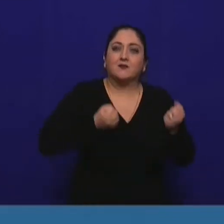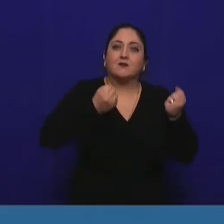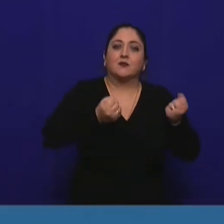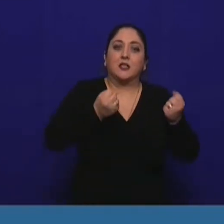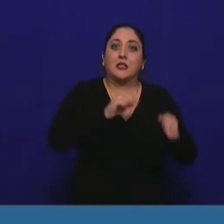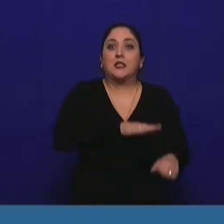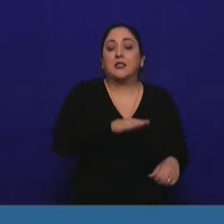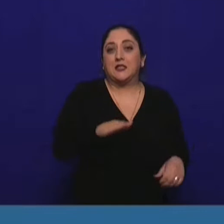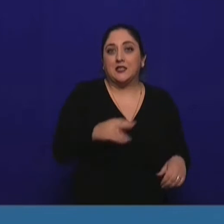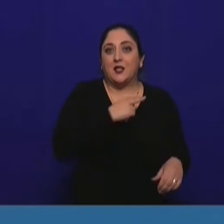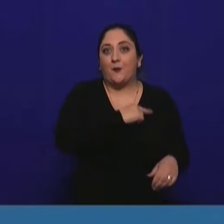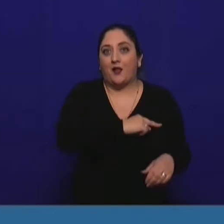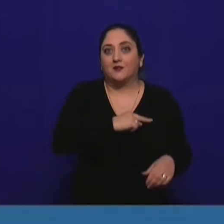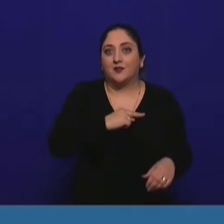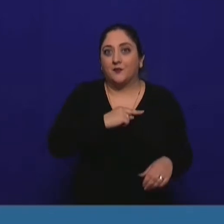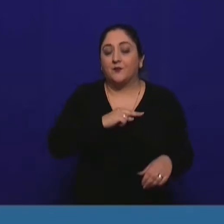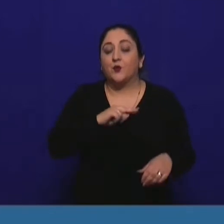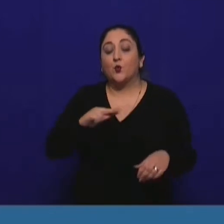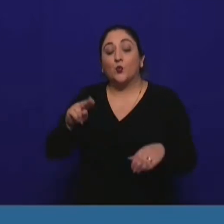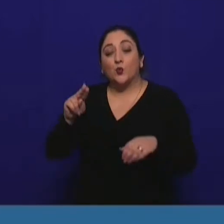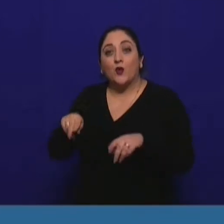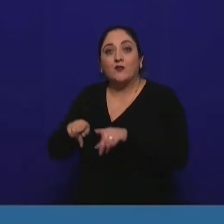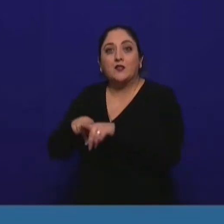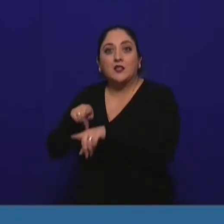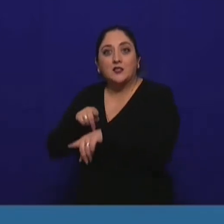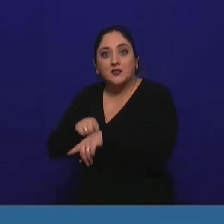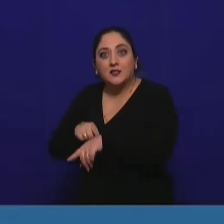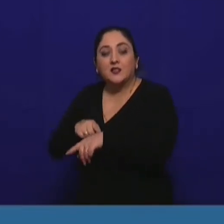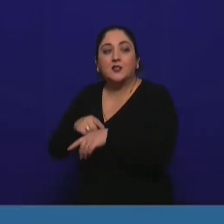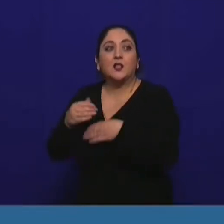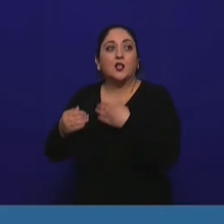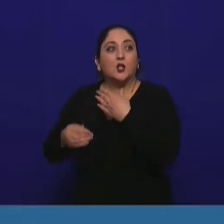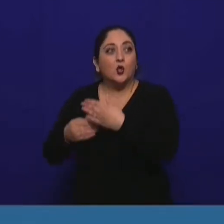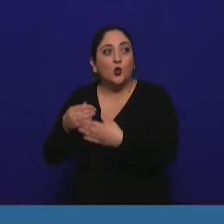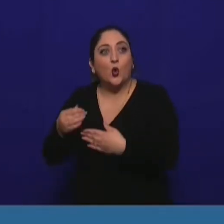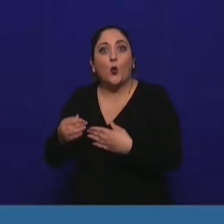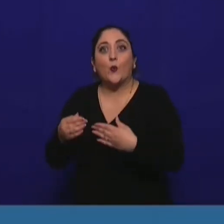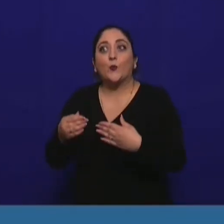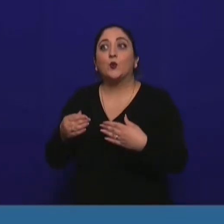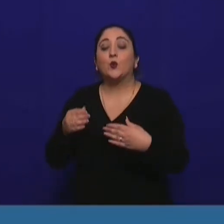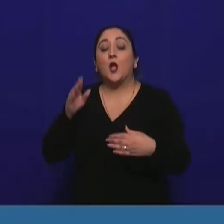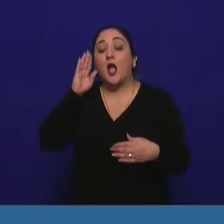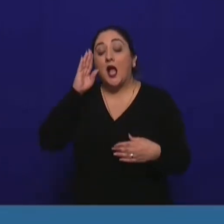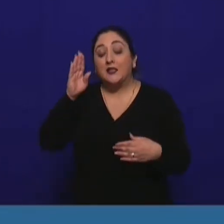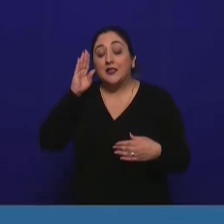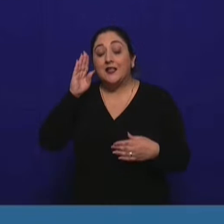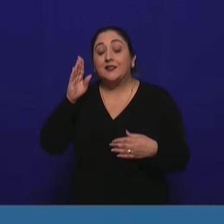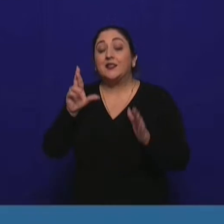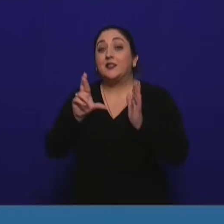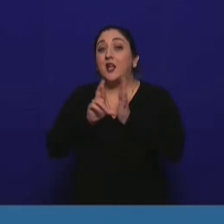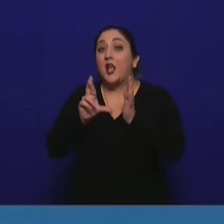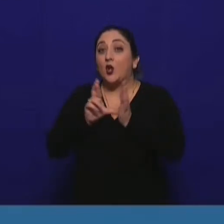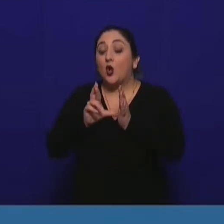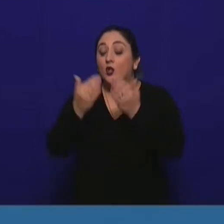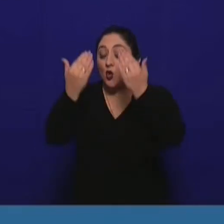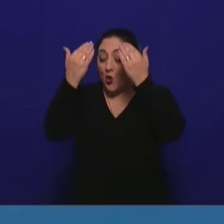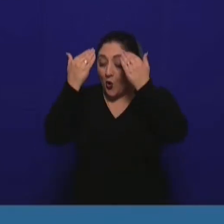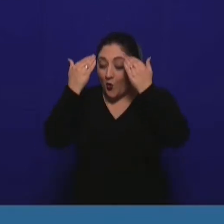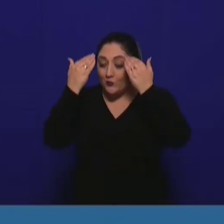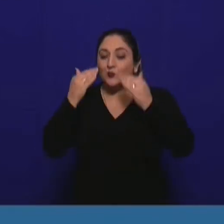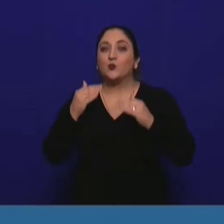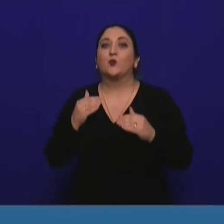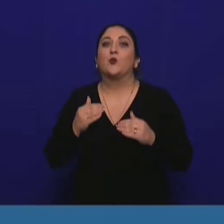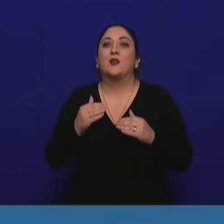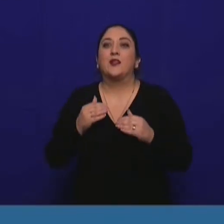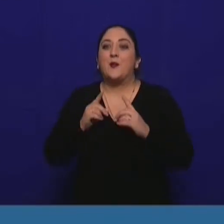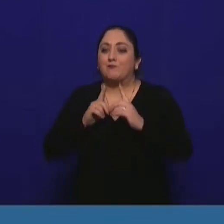lill-popolazzjoni tagħna u sa dan it-tant ukoll importanti ħafna li aħna nibqgħu għaddejjem dak il-miżuri kollha ta' mitigazzjoni li għandna fil-post